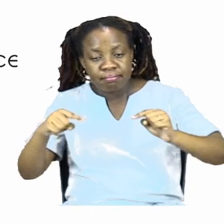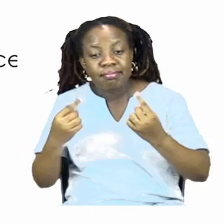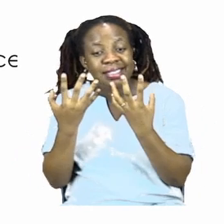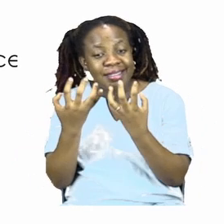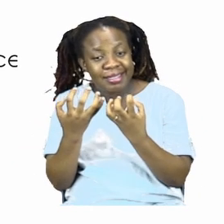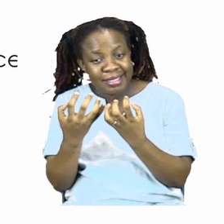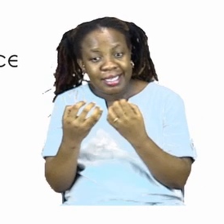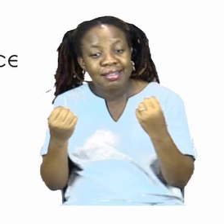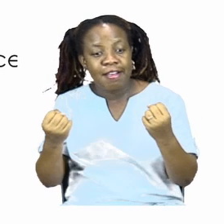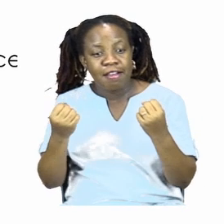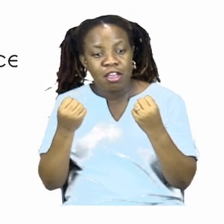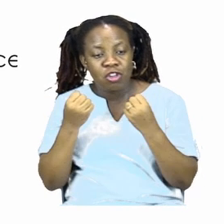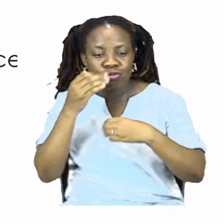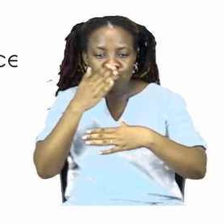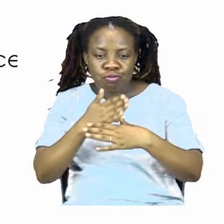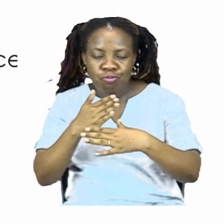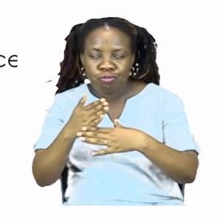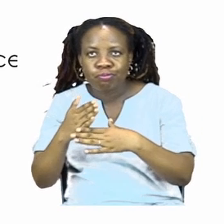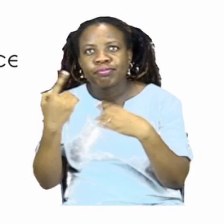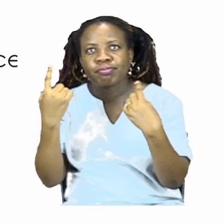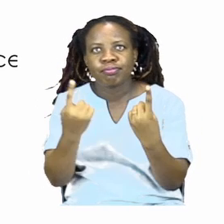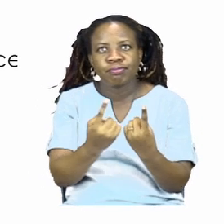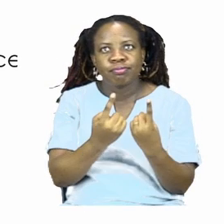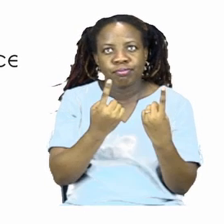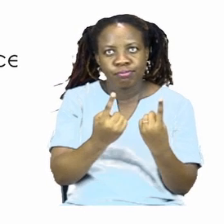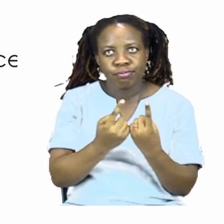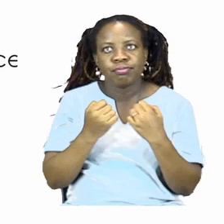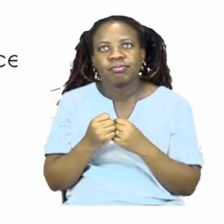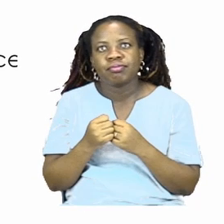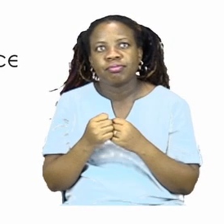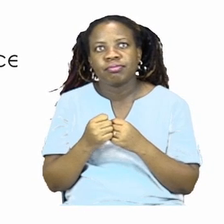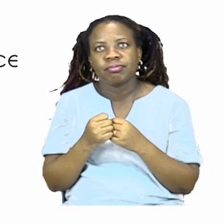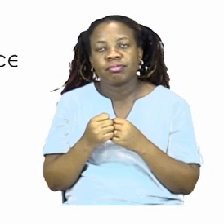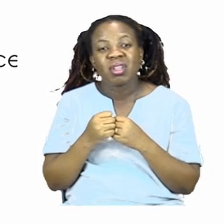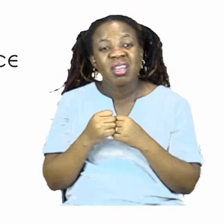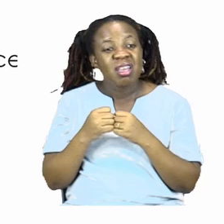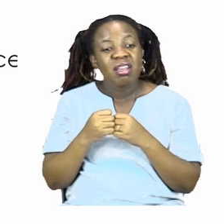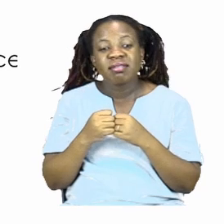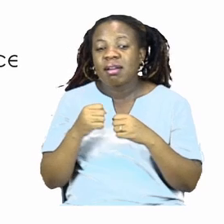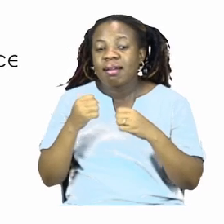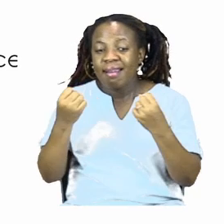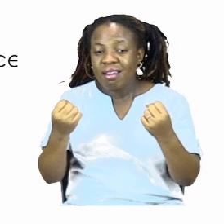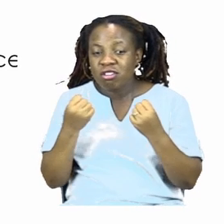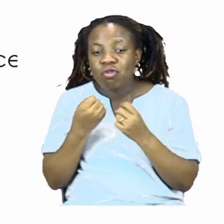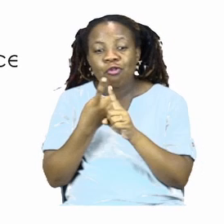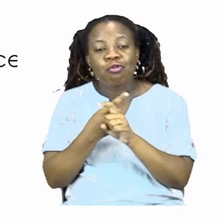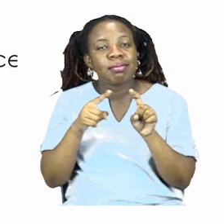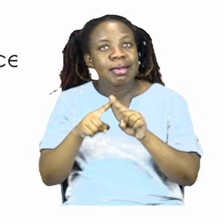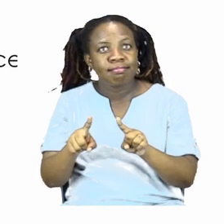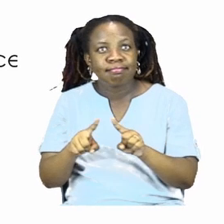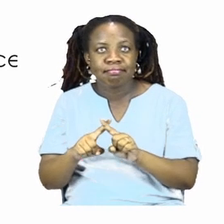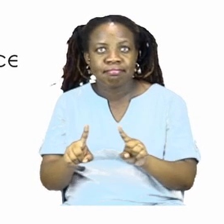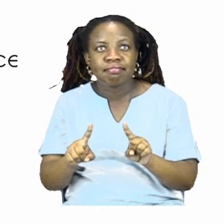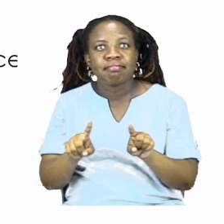play. And we use different sources of energy for different things. In the next part